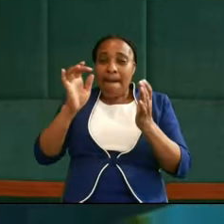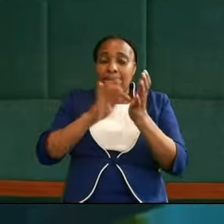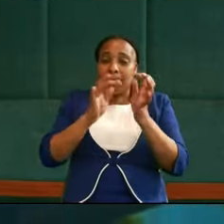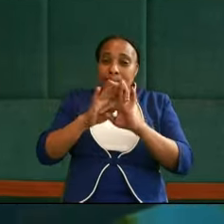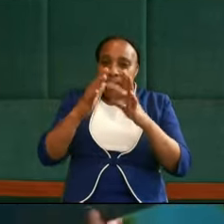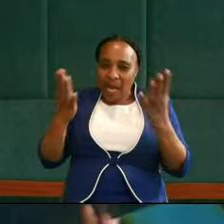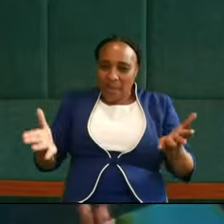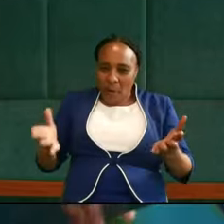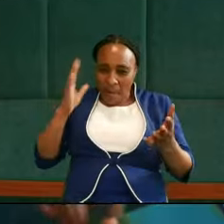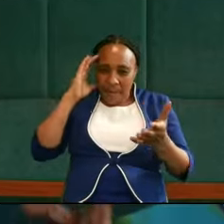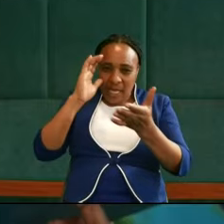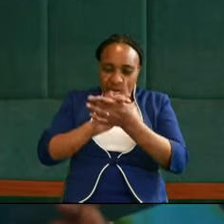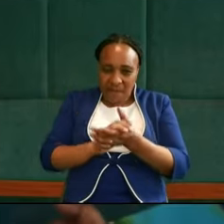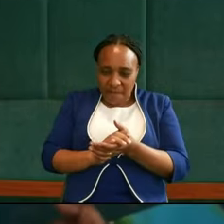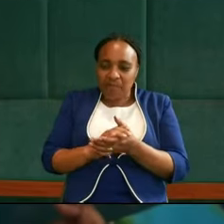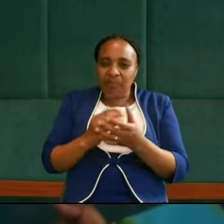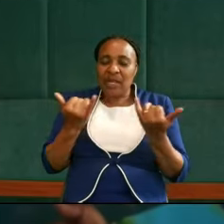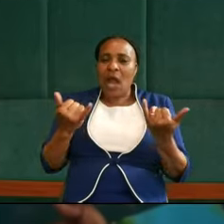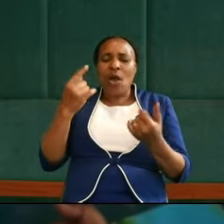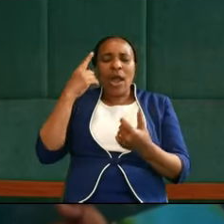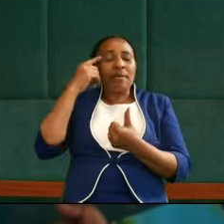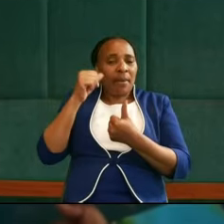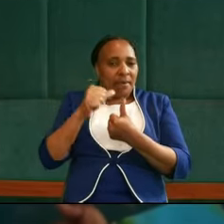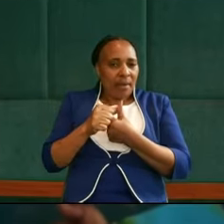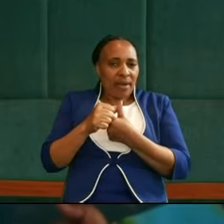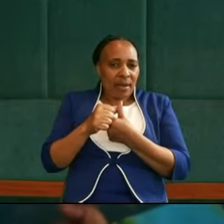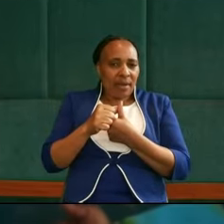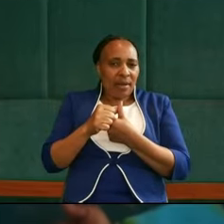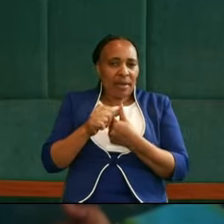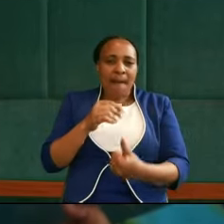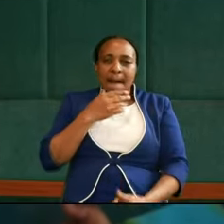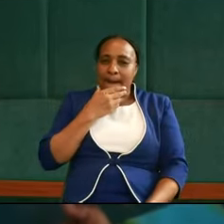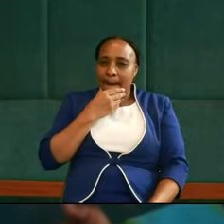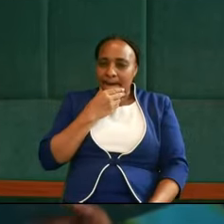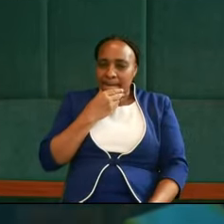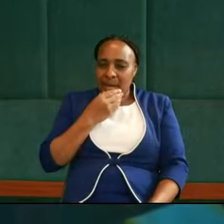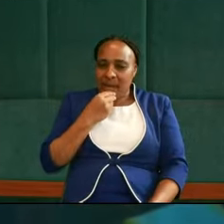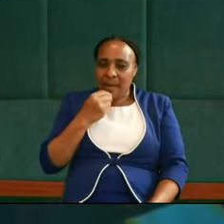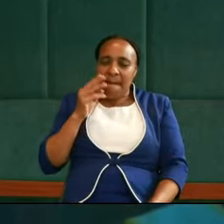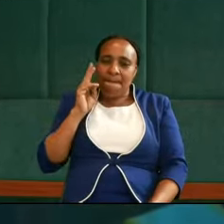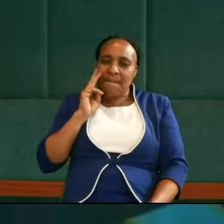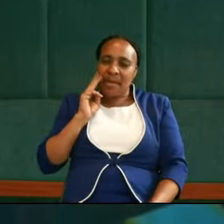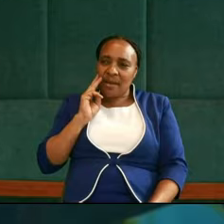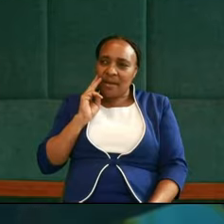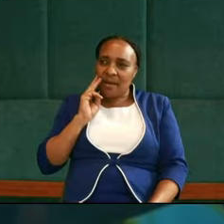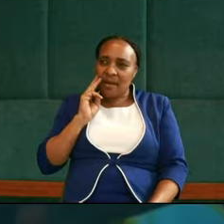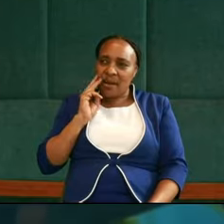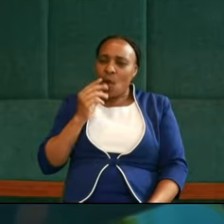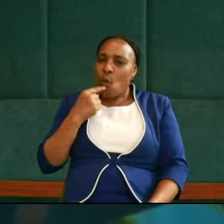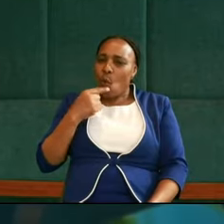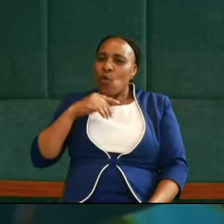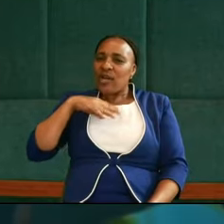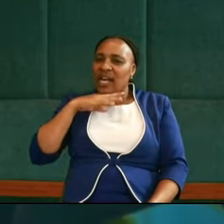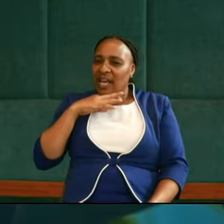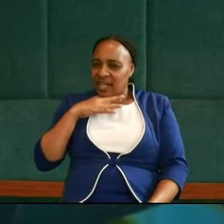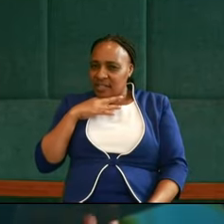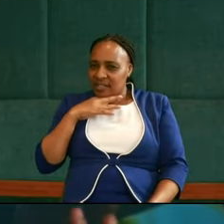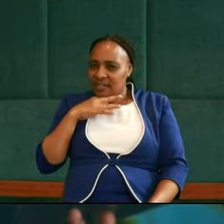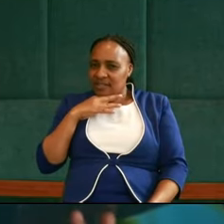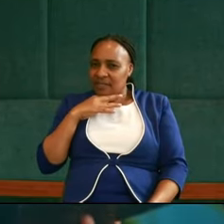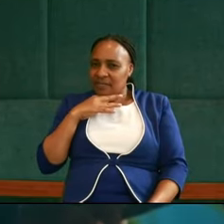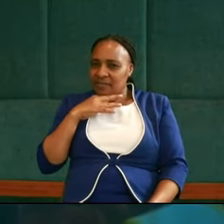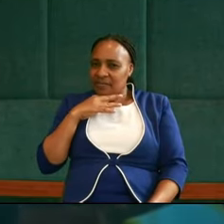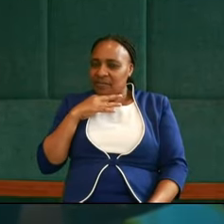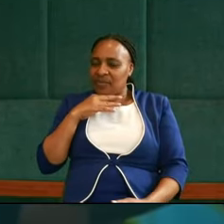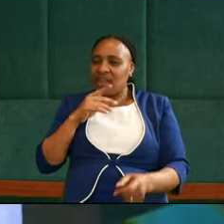burned as stake. It reminds me of the many martyrs of faith who died.